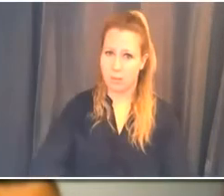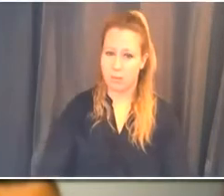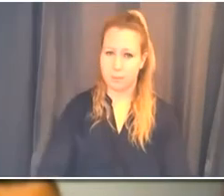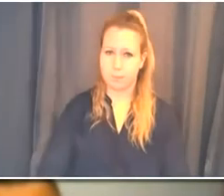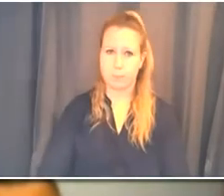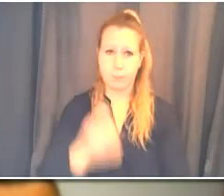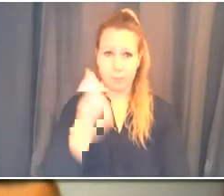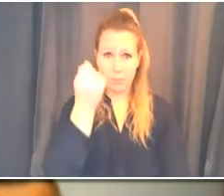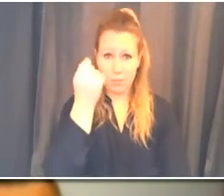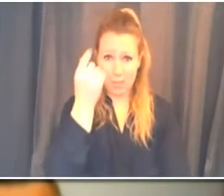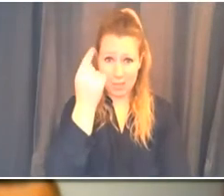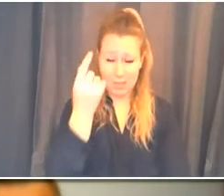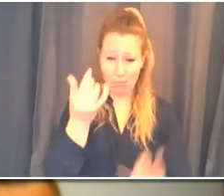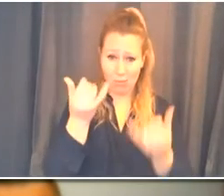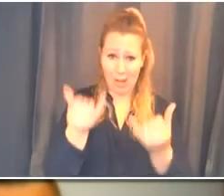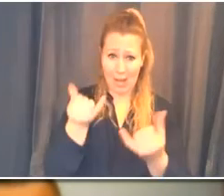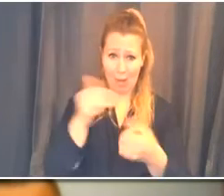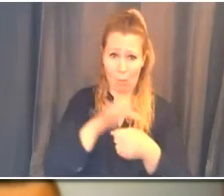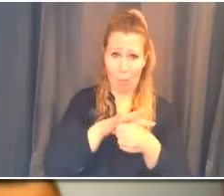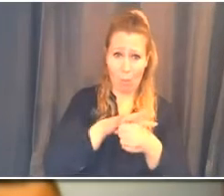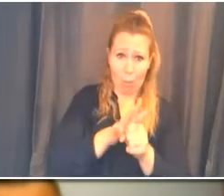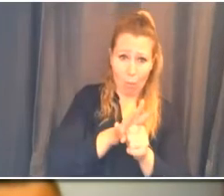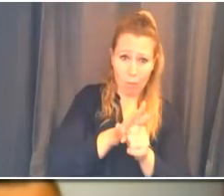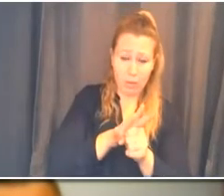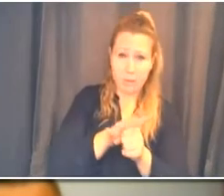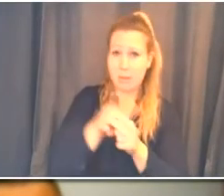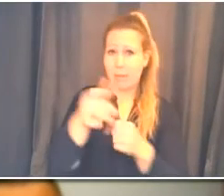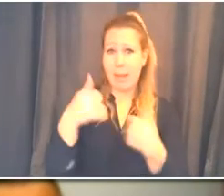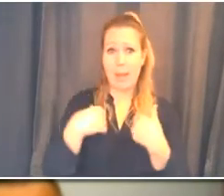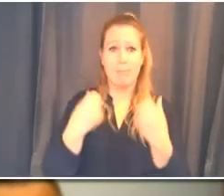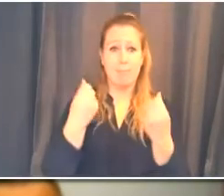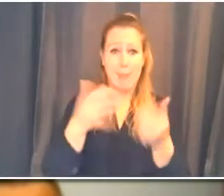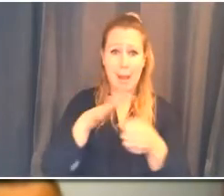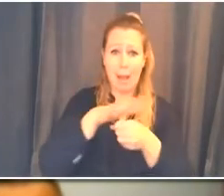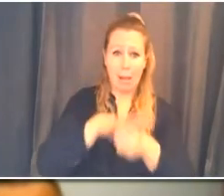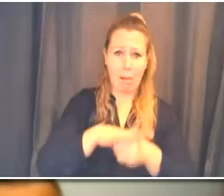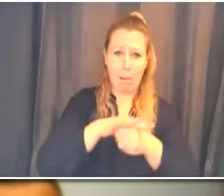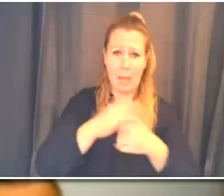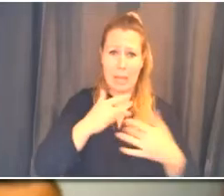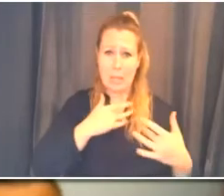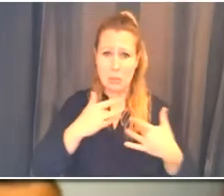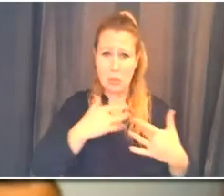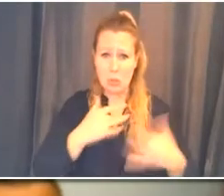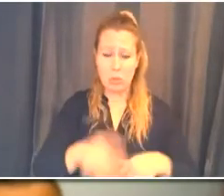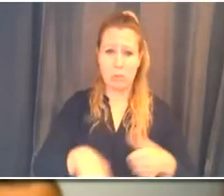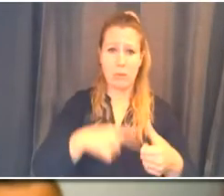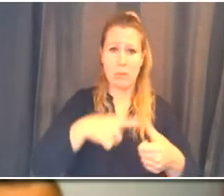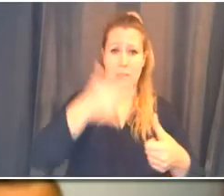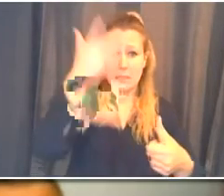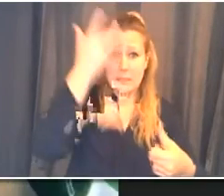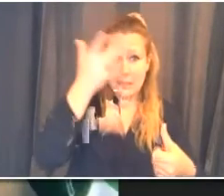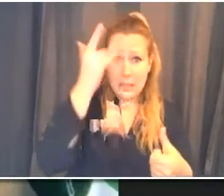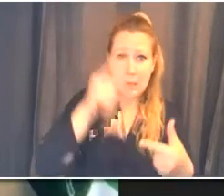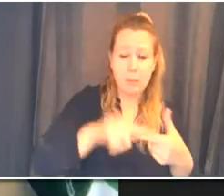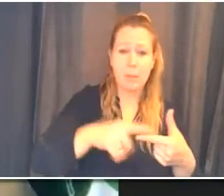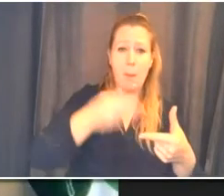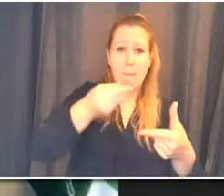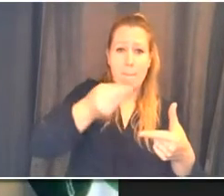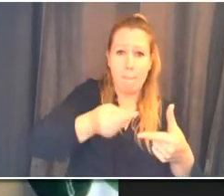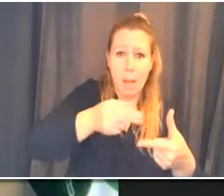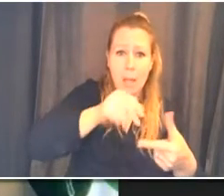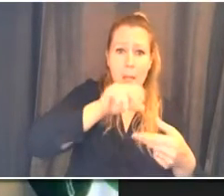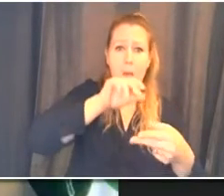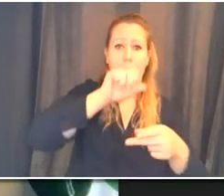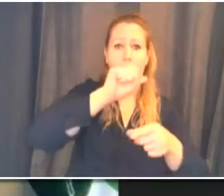immediately and be done with this that's not how it is a very fluid long-term planning process so so